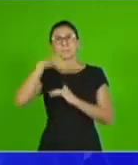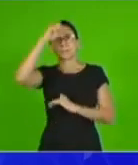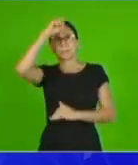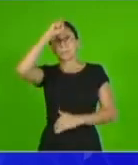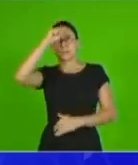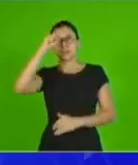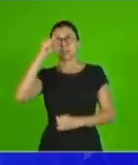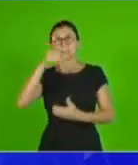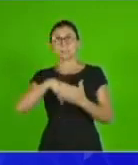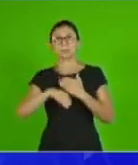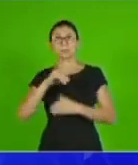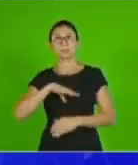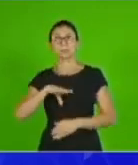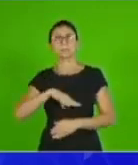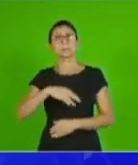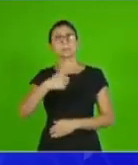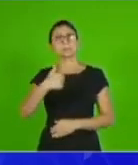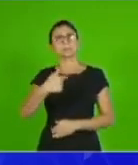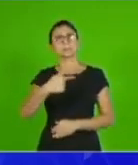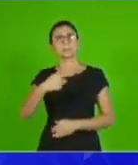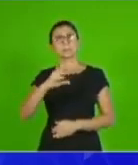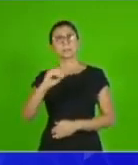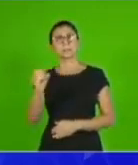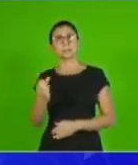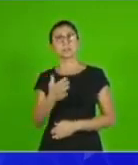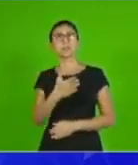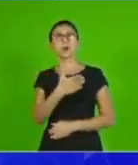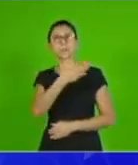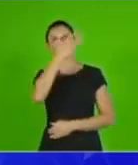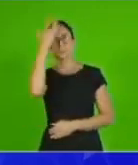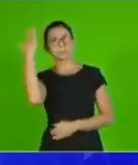we have been giving in the city of Lisboa in Portugal.